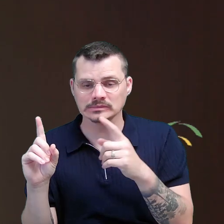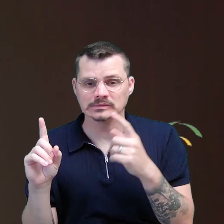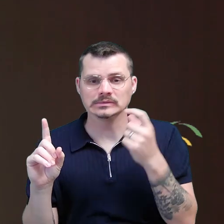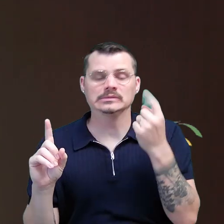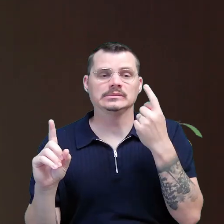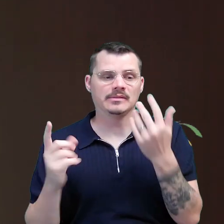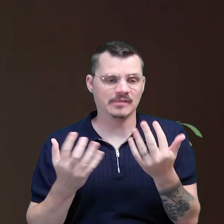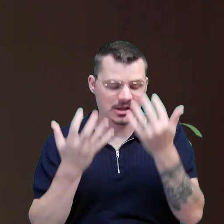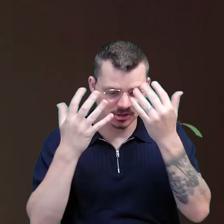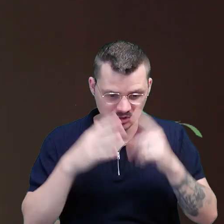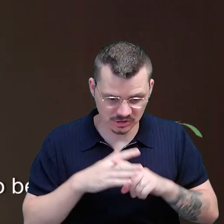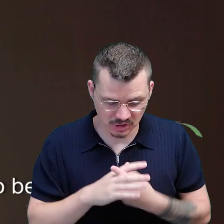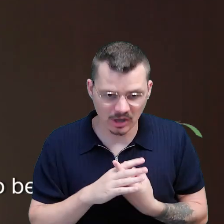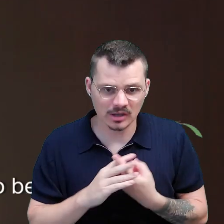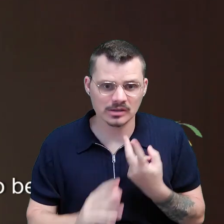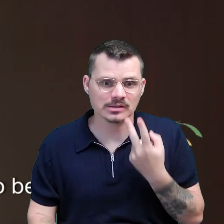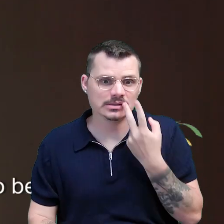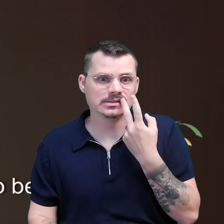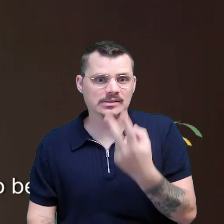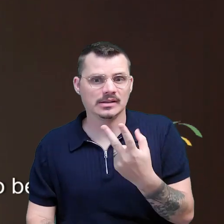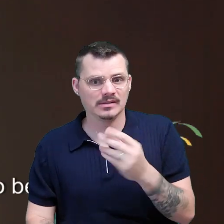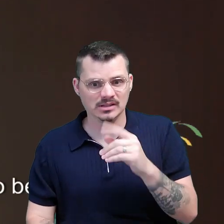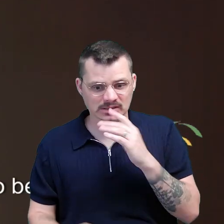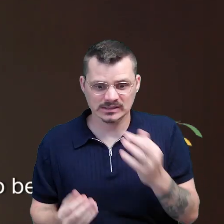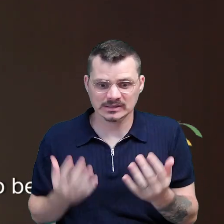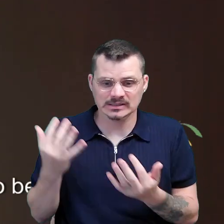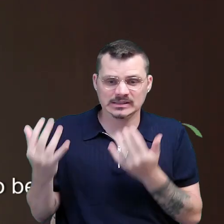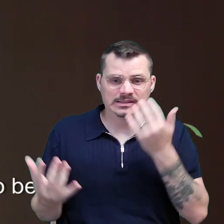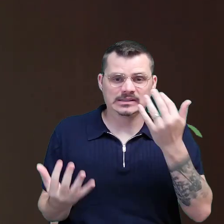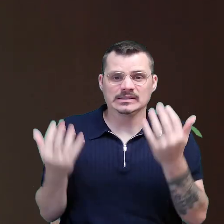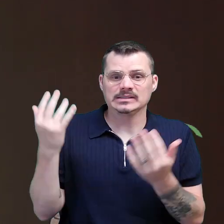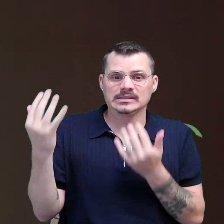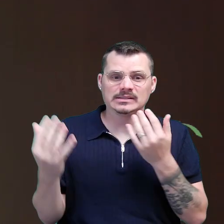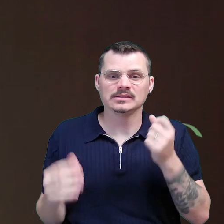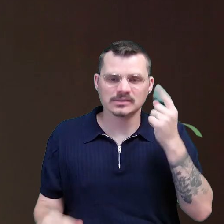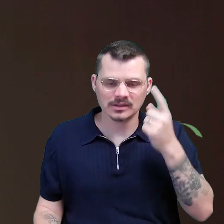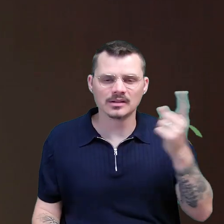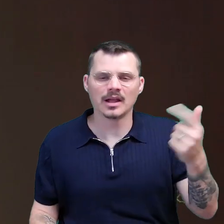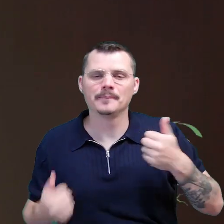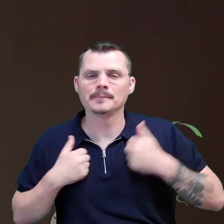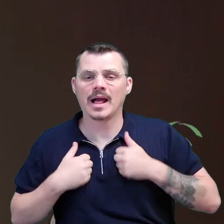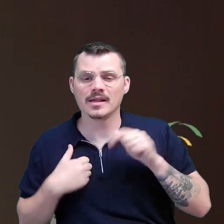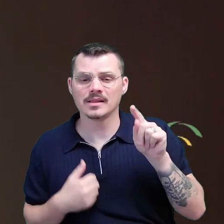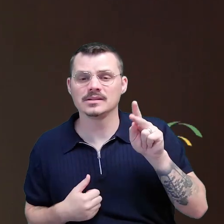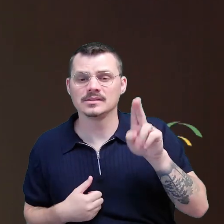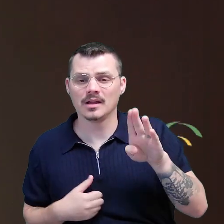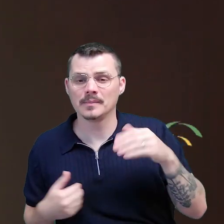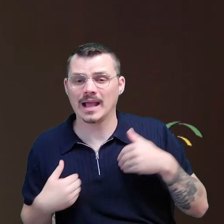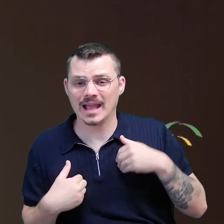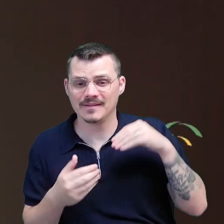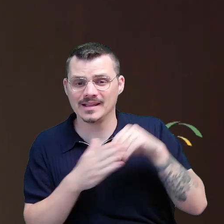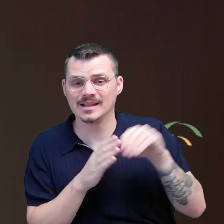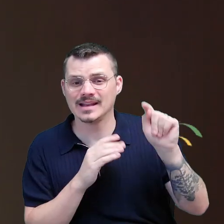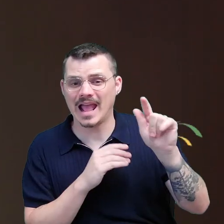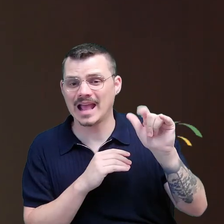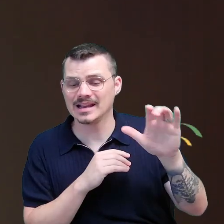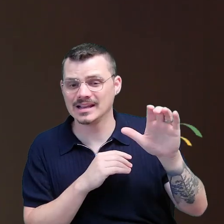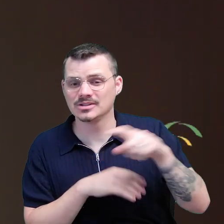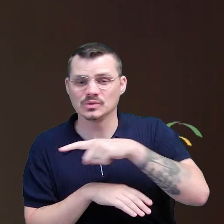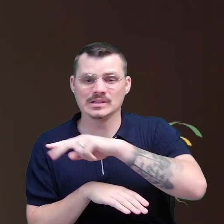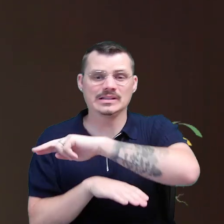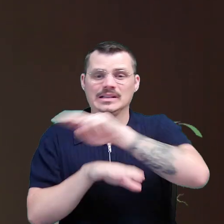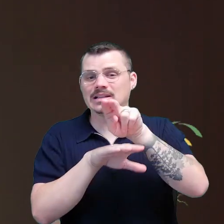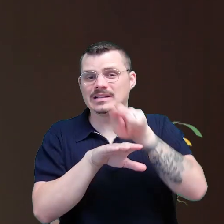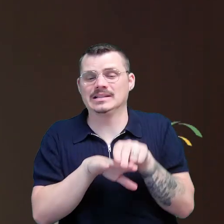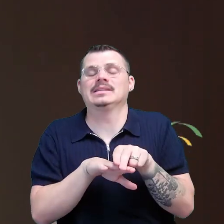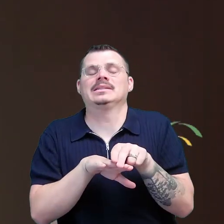as the fire started, and it was quite explosive, he happened to be in a bathtub that was in the attic, so he didn't get